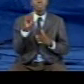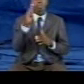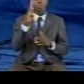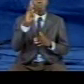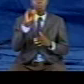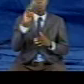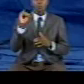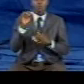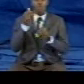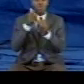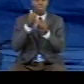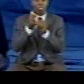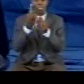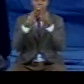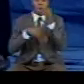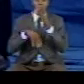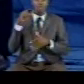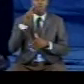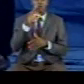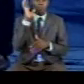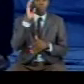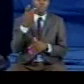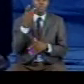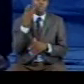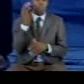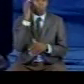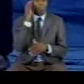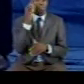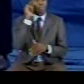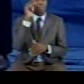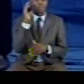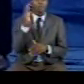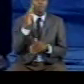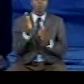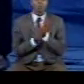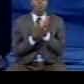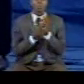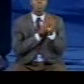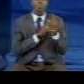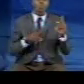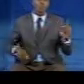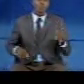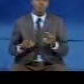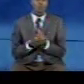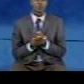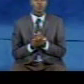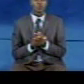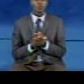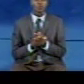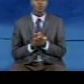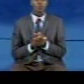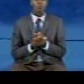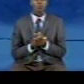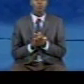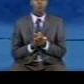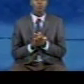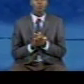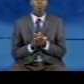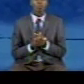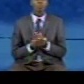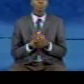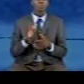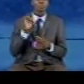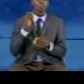out. You will hear him. Praise the Lord. My name is Pastor Fidelis